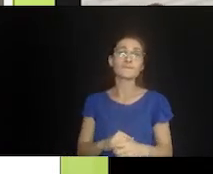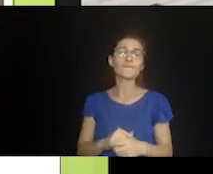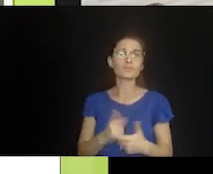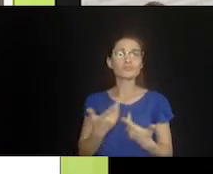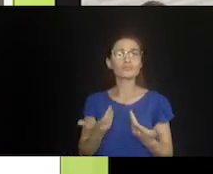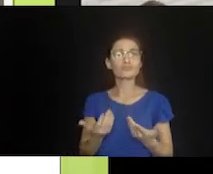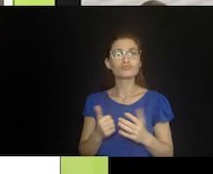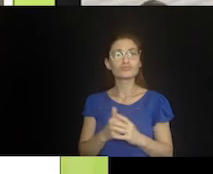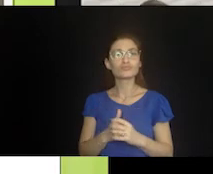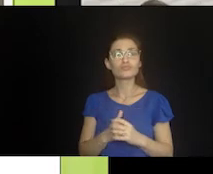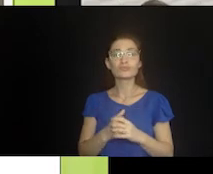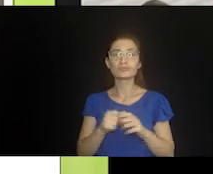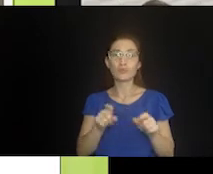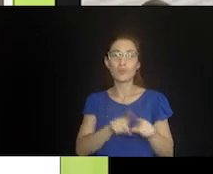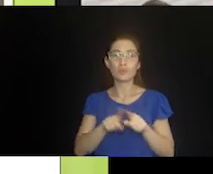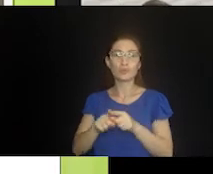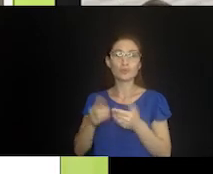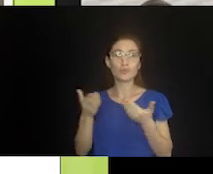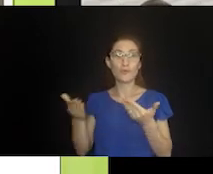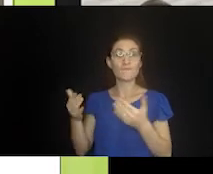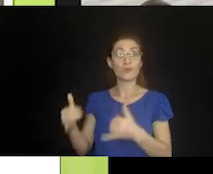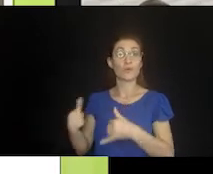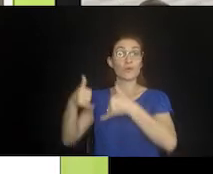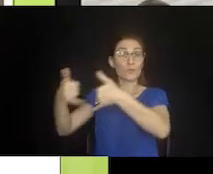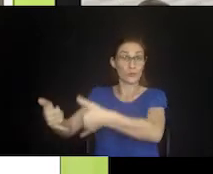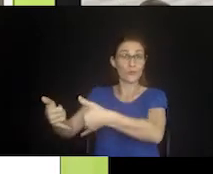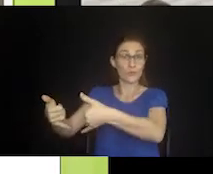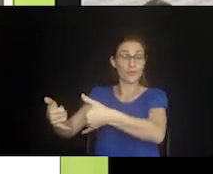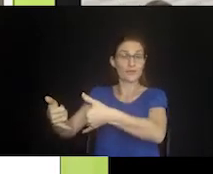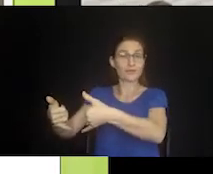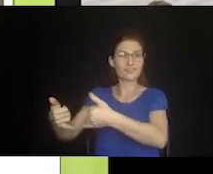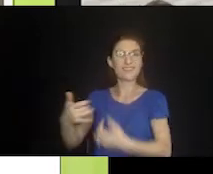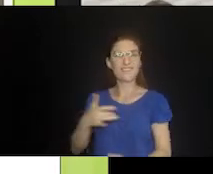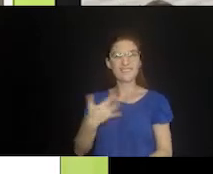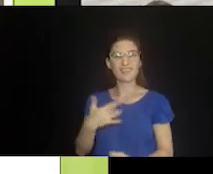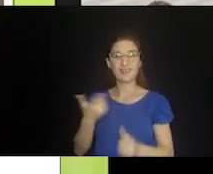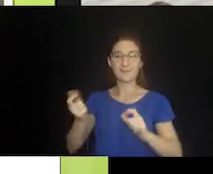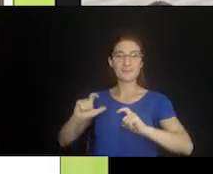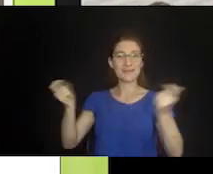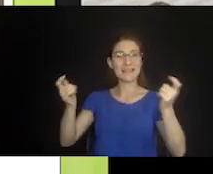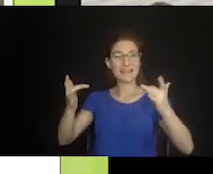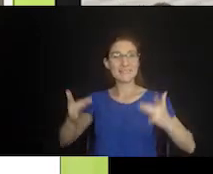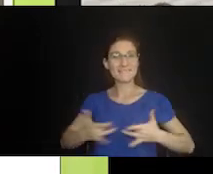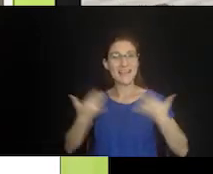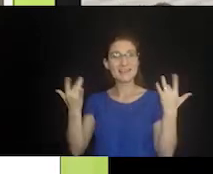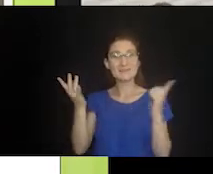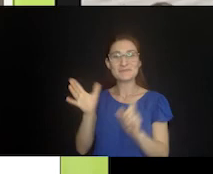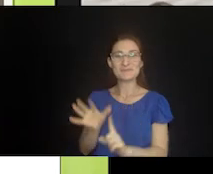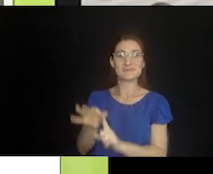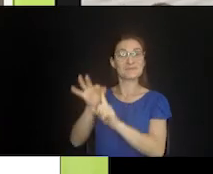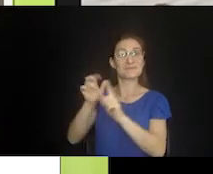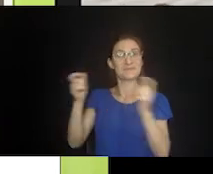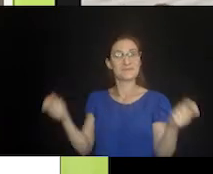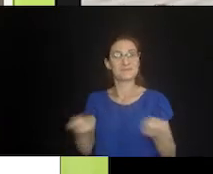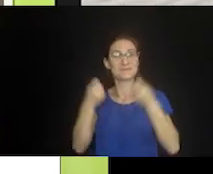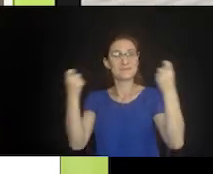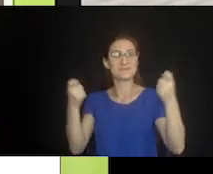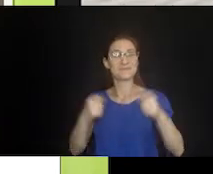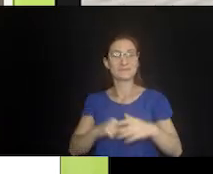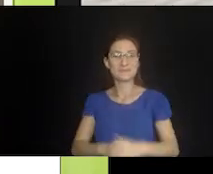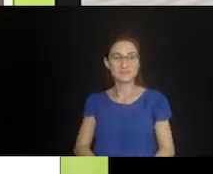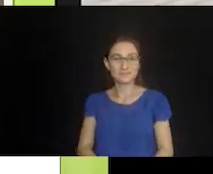involved. And that's when we also did the award, so it kind of made it a big